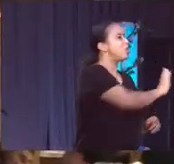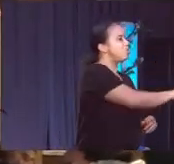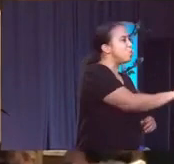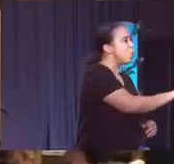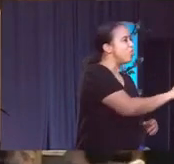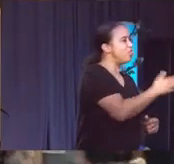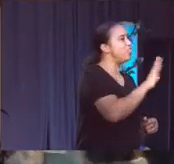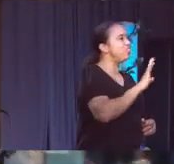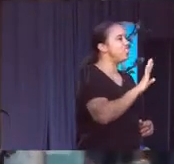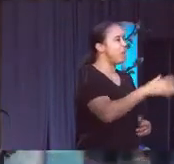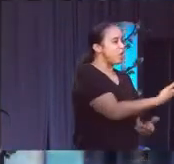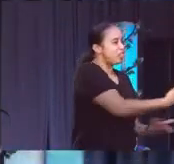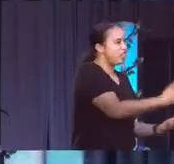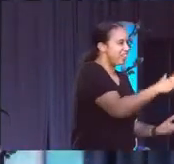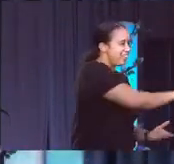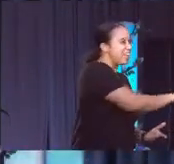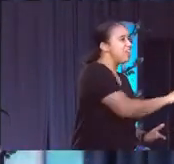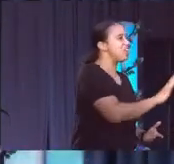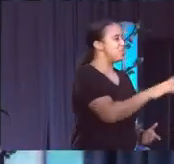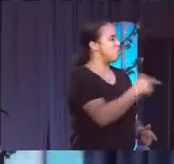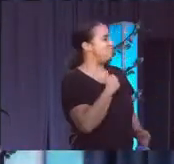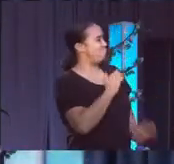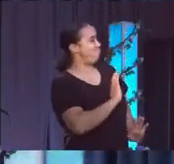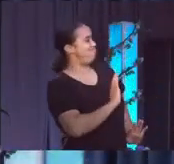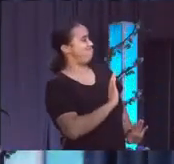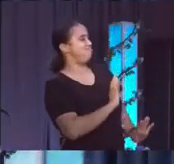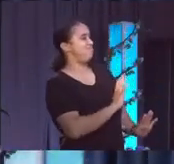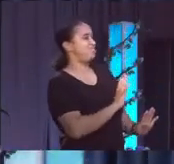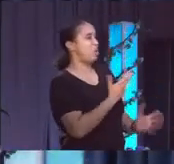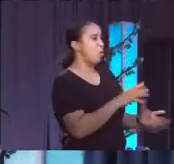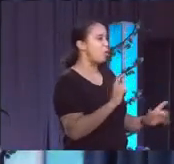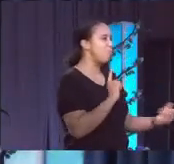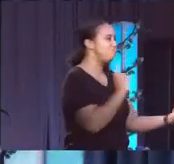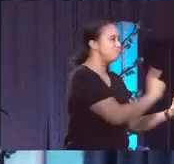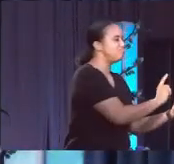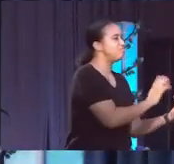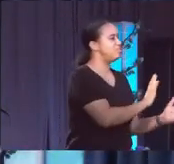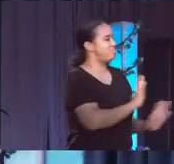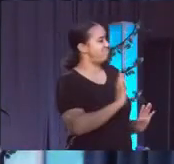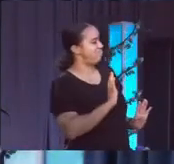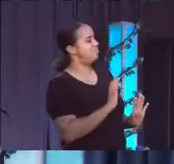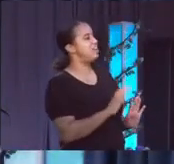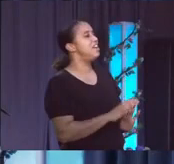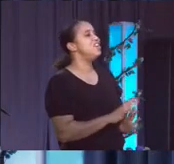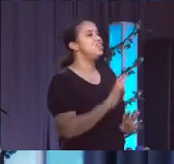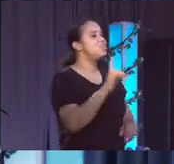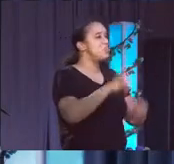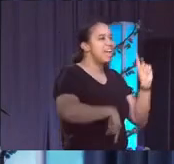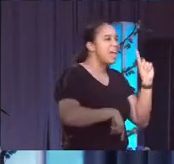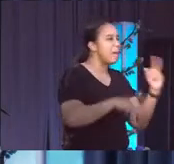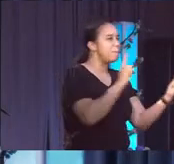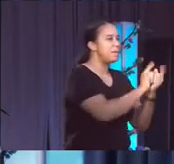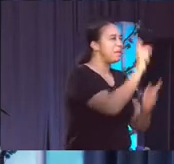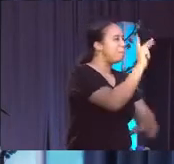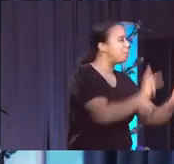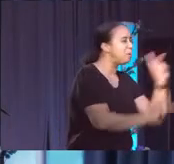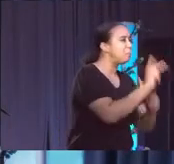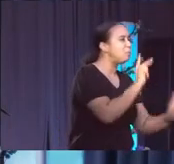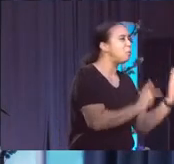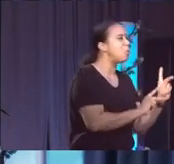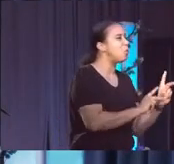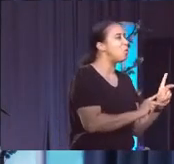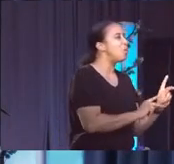Amen. You can't meet people where they